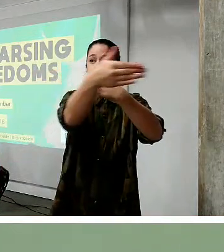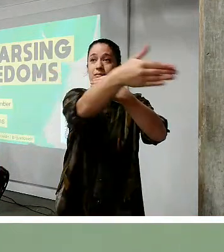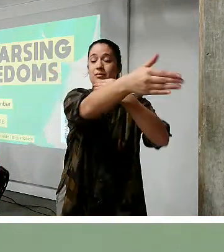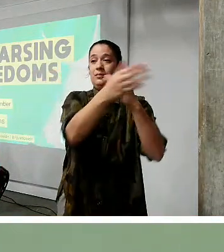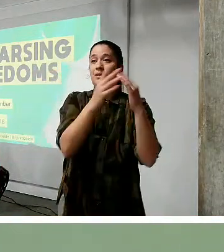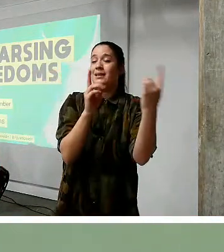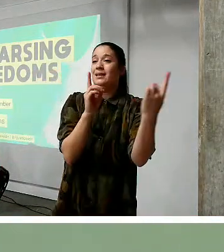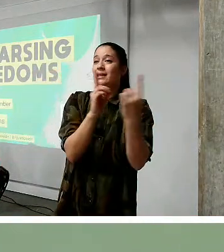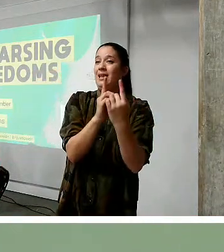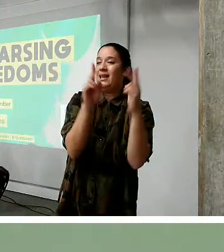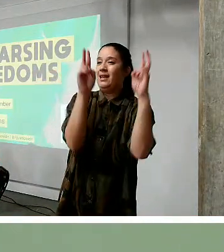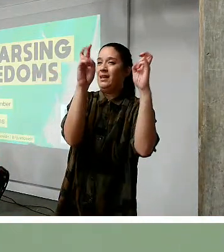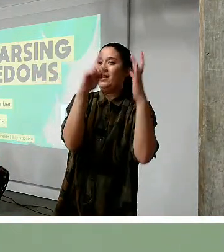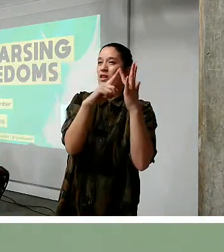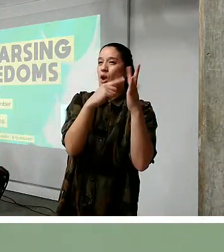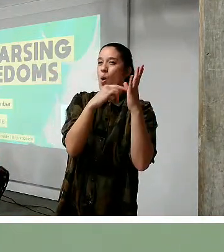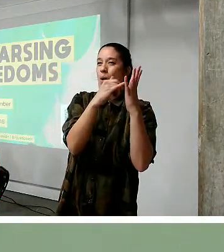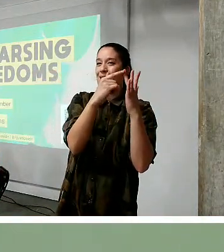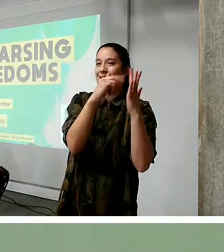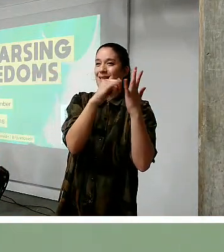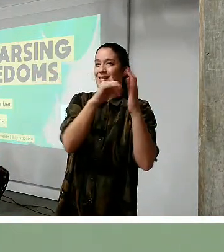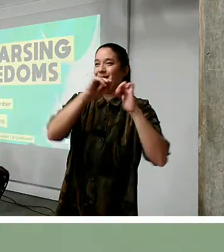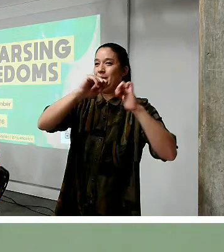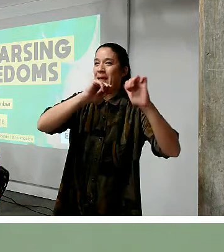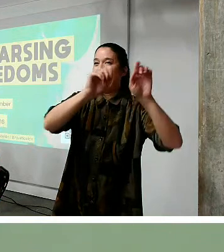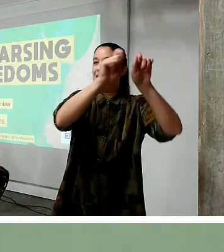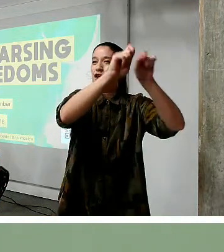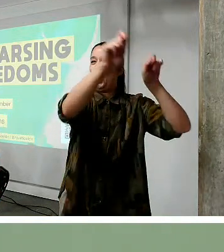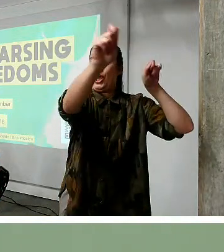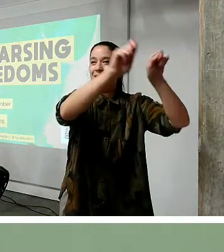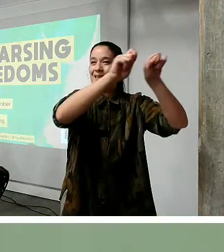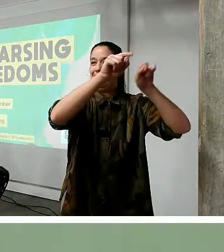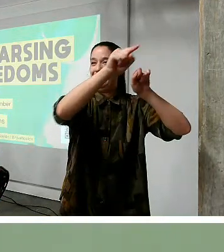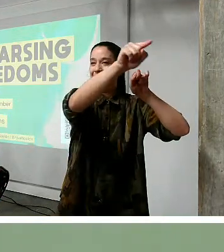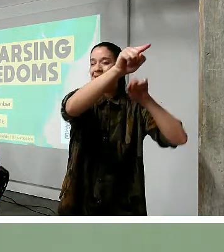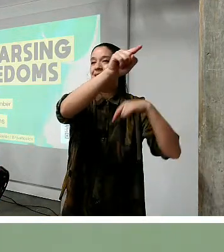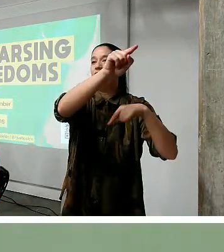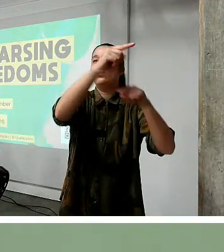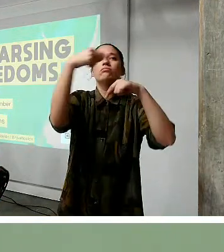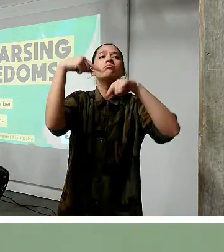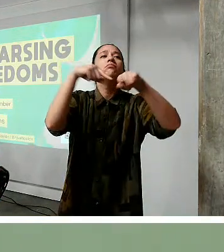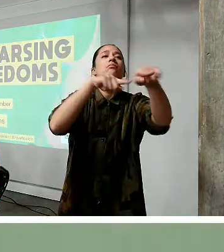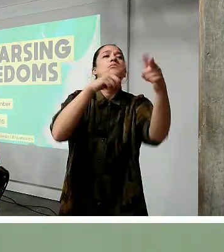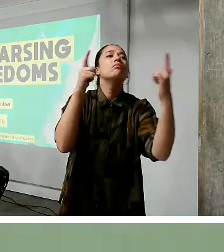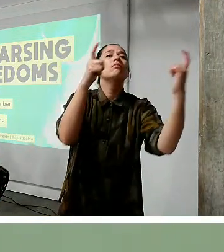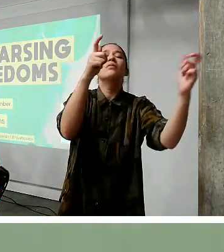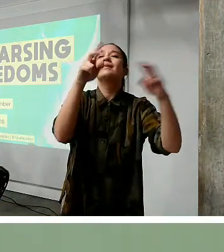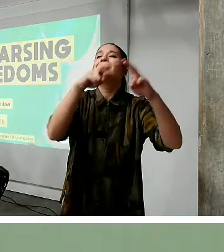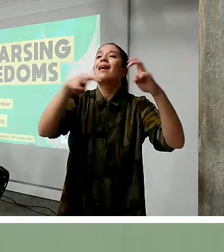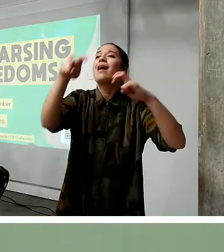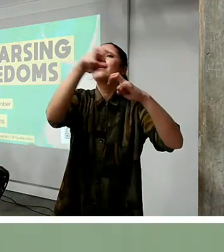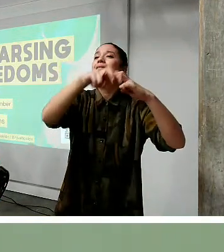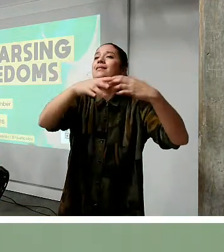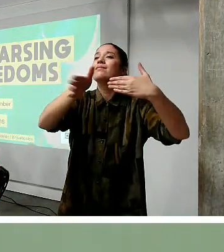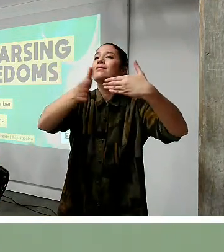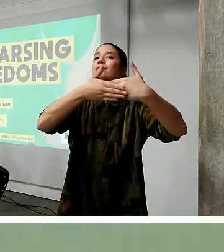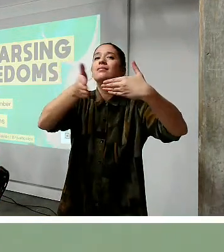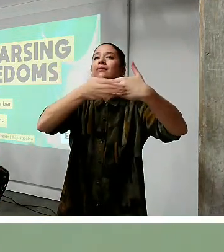oasis space, that curtained area at the back. We follow the stairs and head through the fire escape